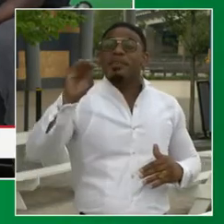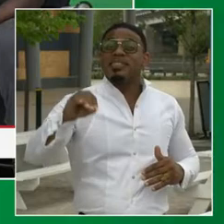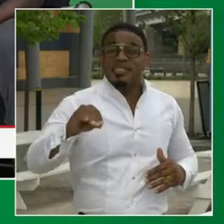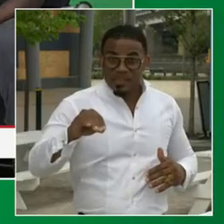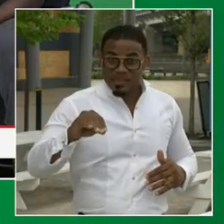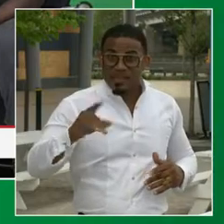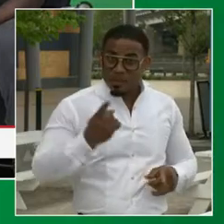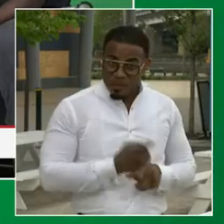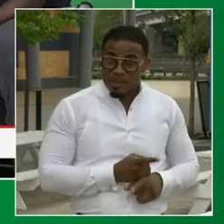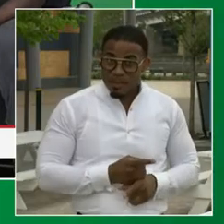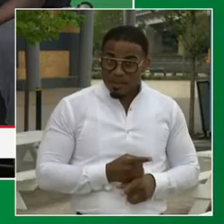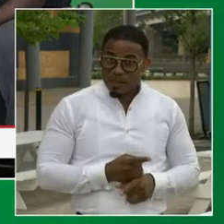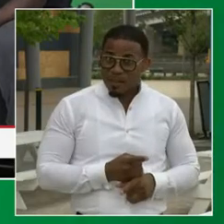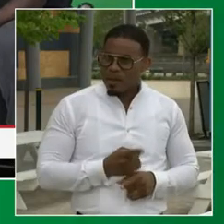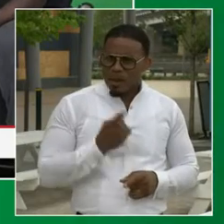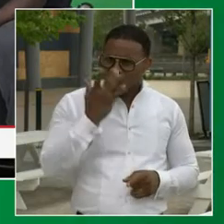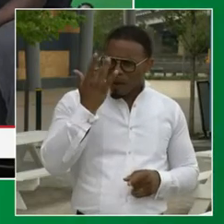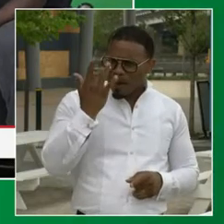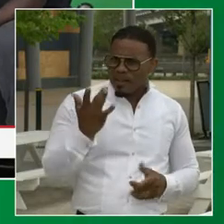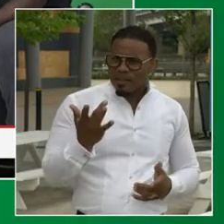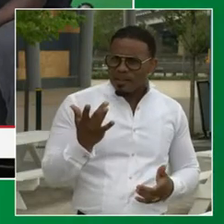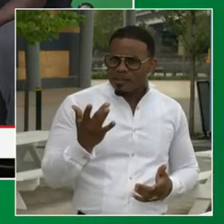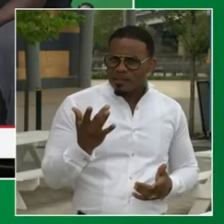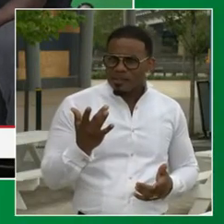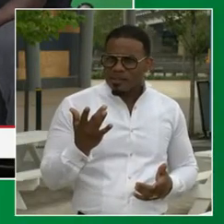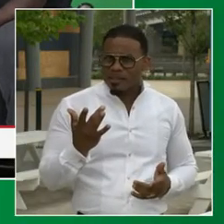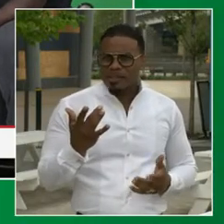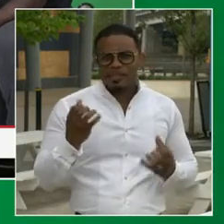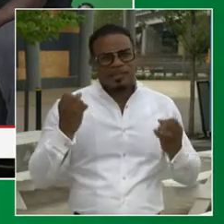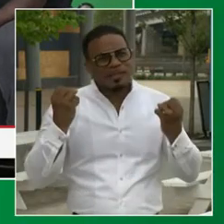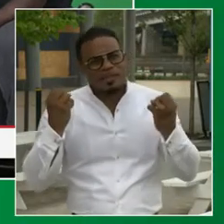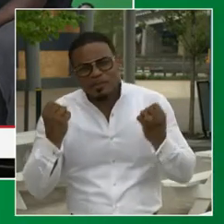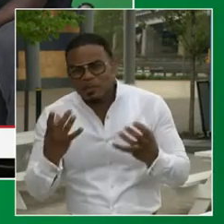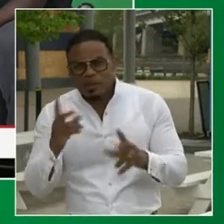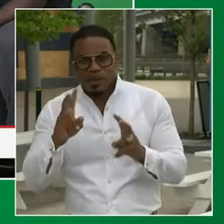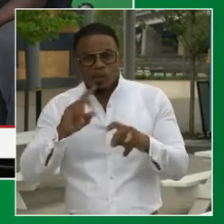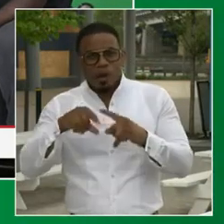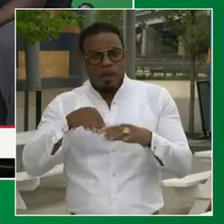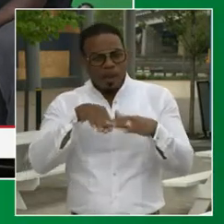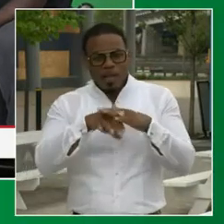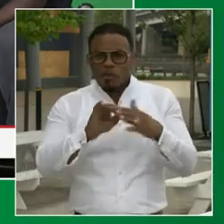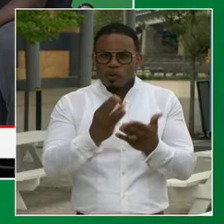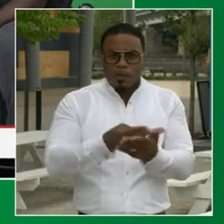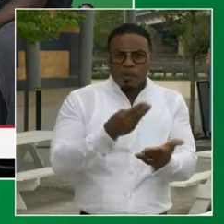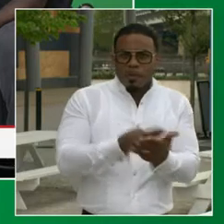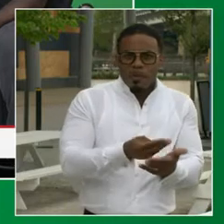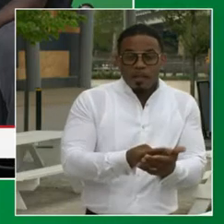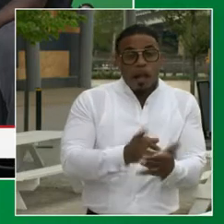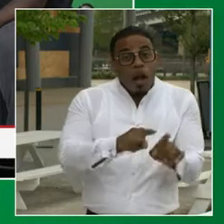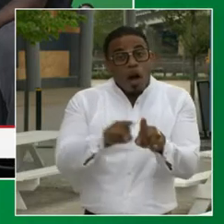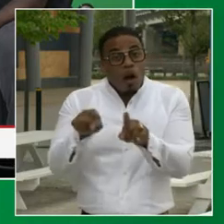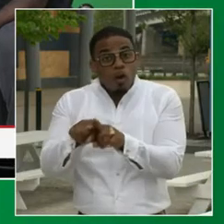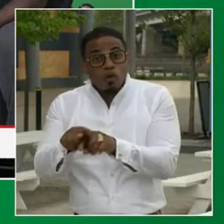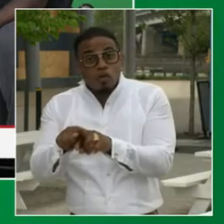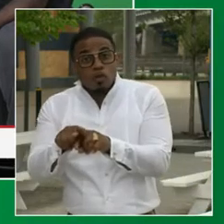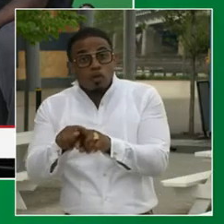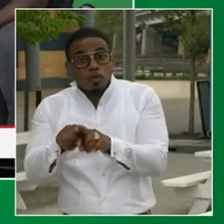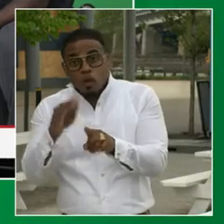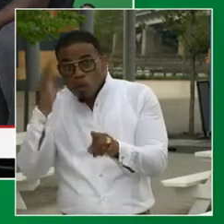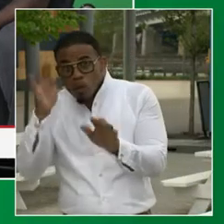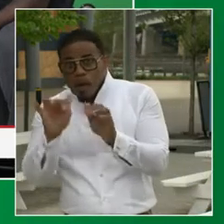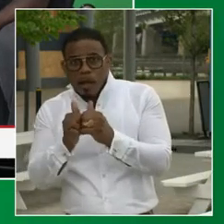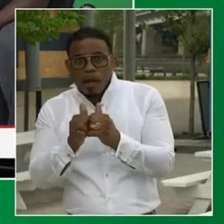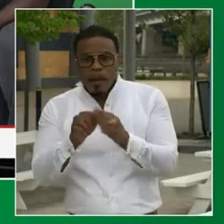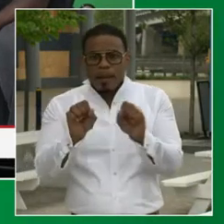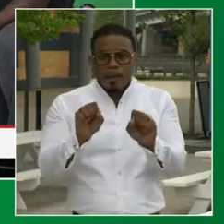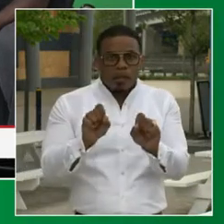80%, right? And why is that? And it's so many issues. He talked about the access to capital piece, but it's also the know-how